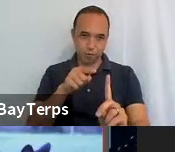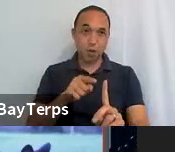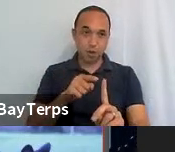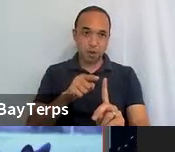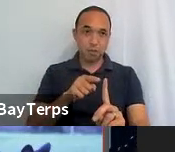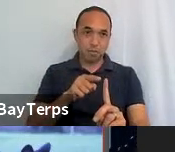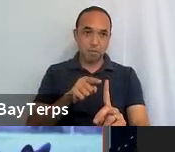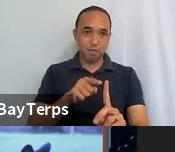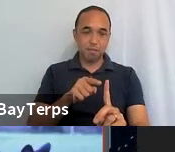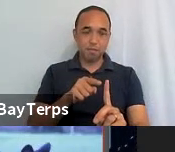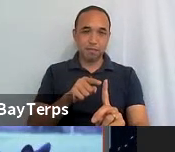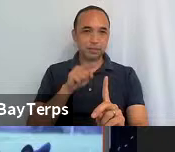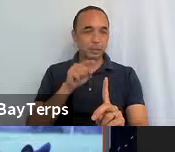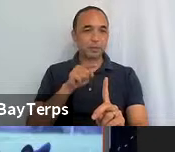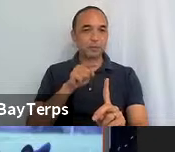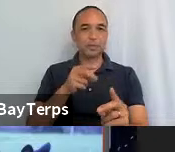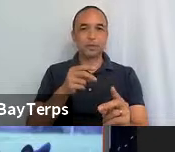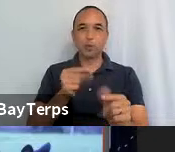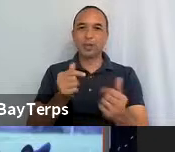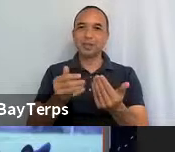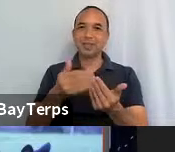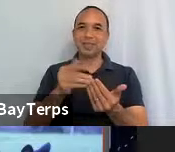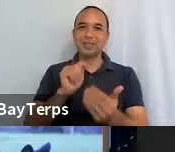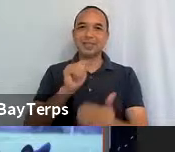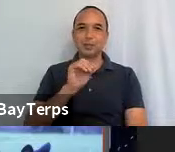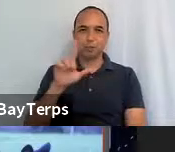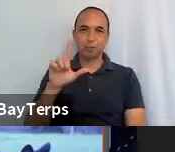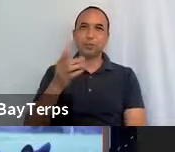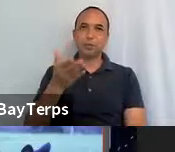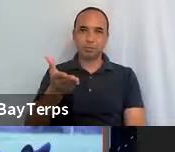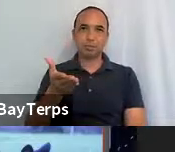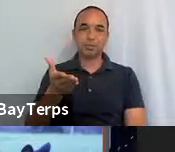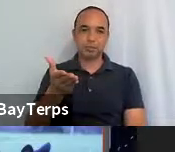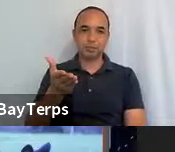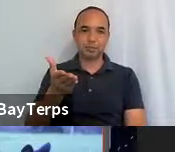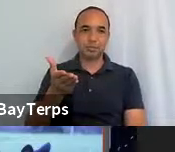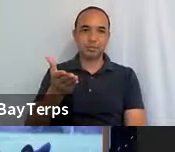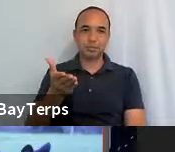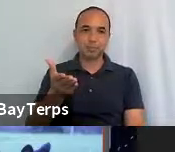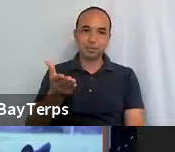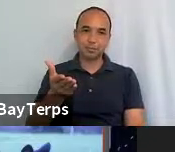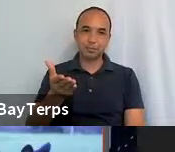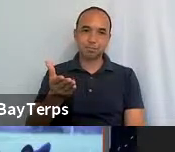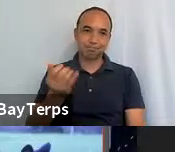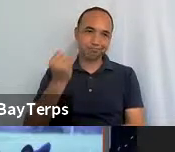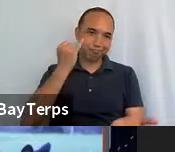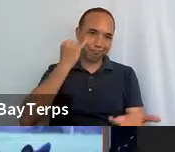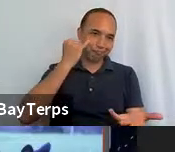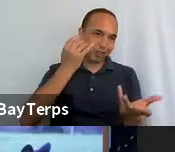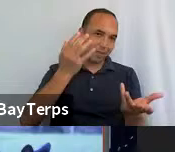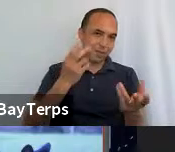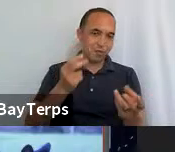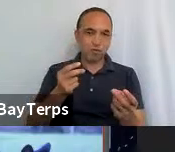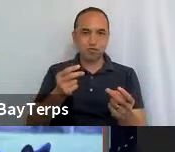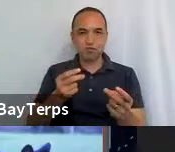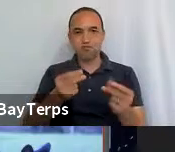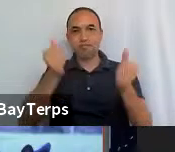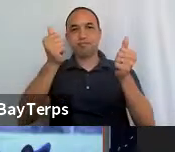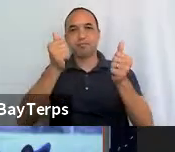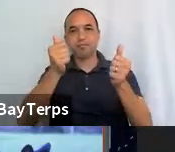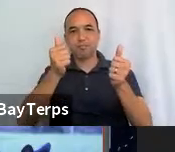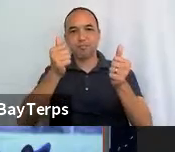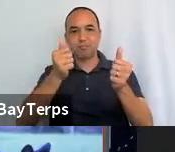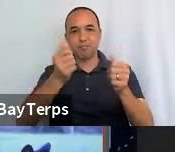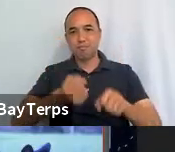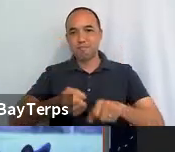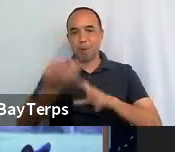really, really quick, easy tool if you just want to quickly get rid of the blue tones